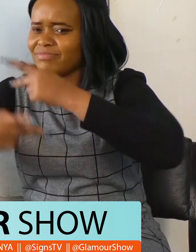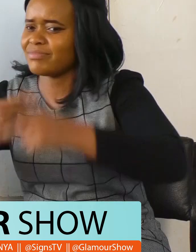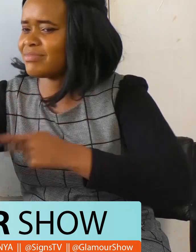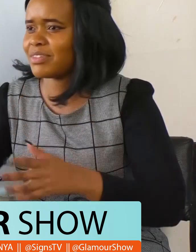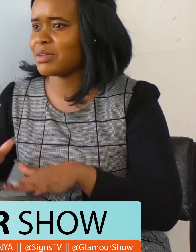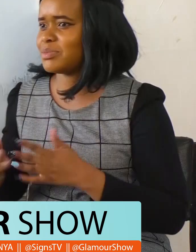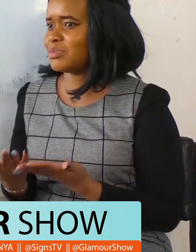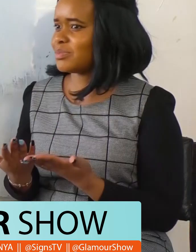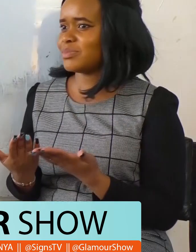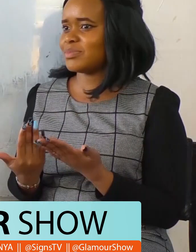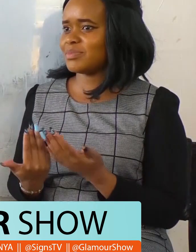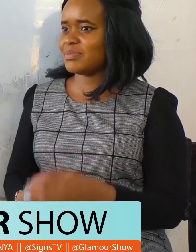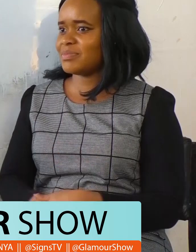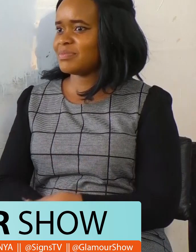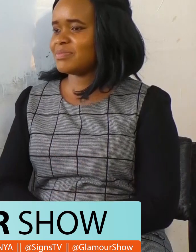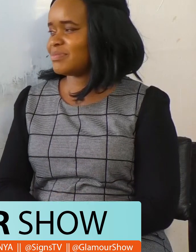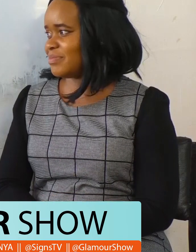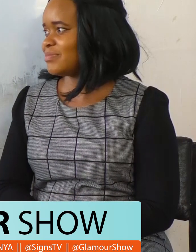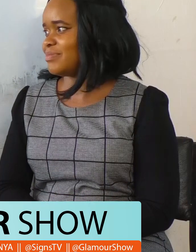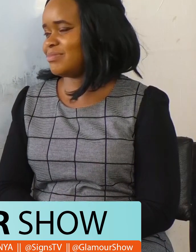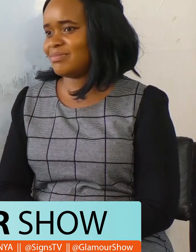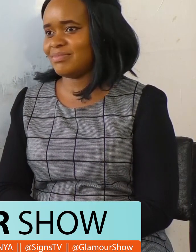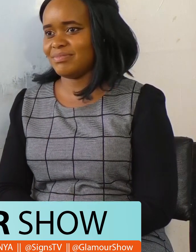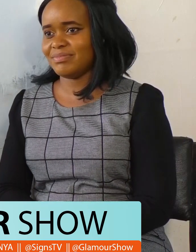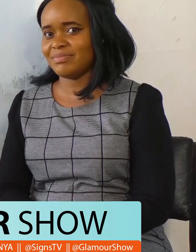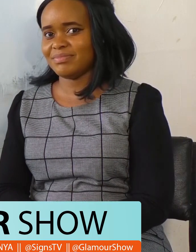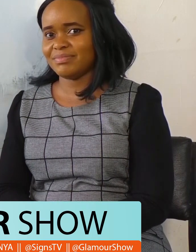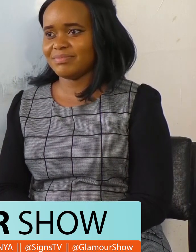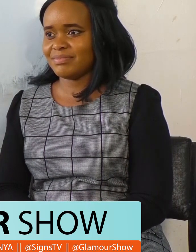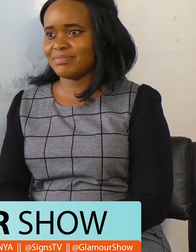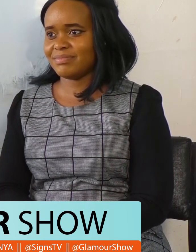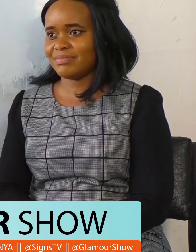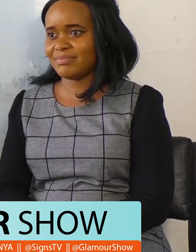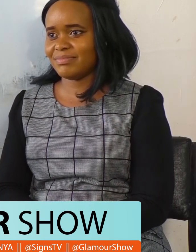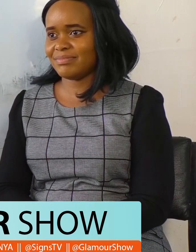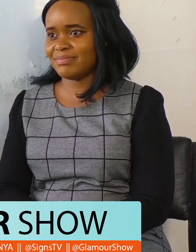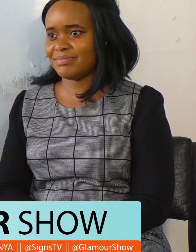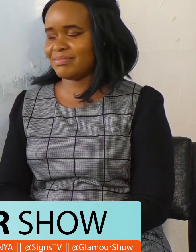Can you kindly tell us more about today's topic, that is waxing?